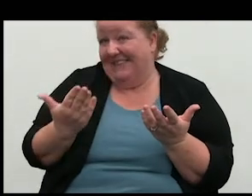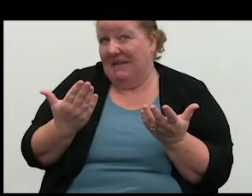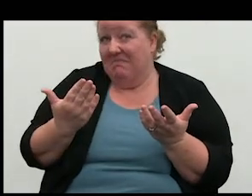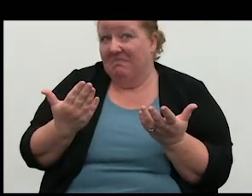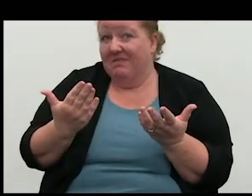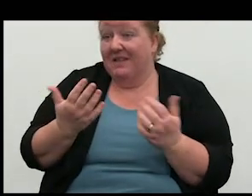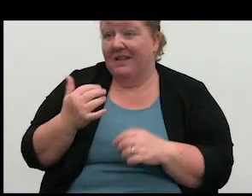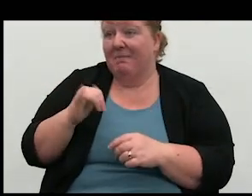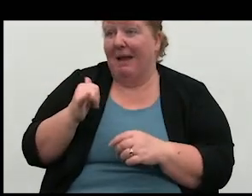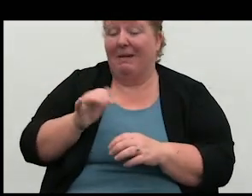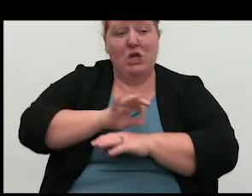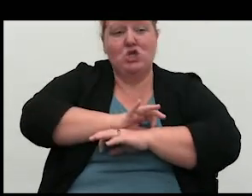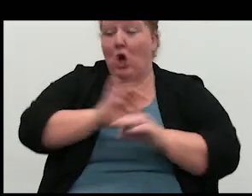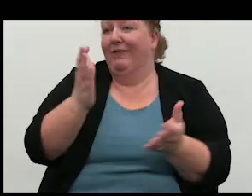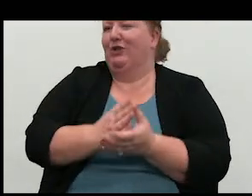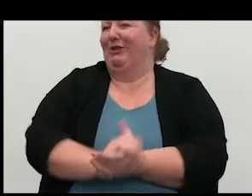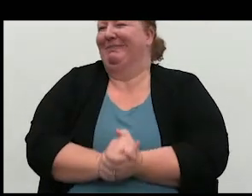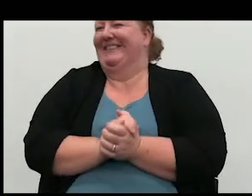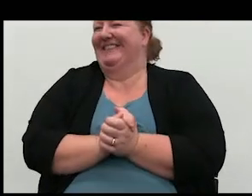likely that none of it is.